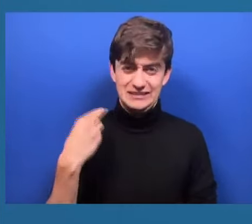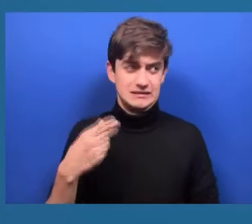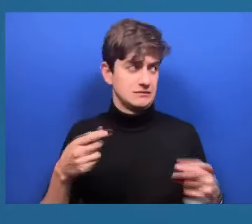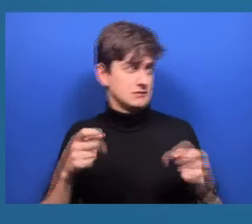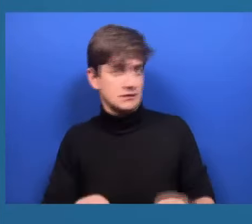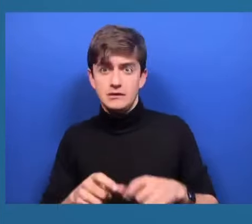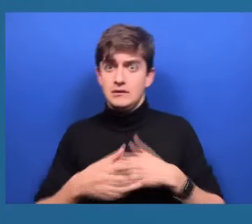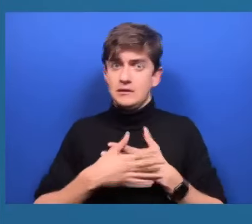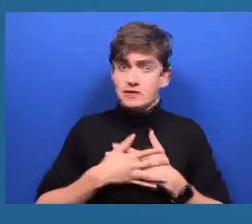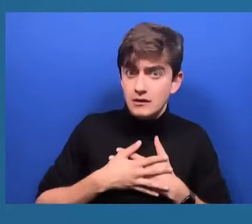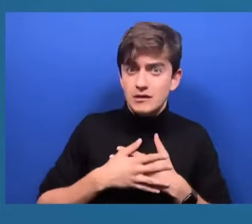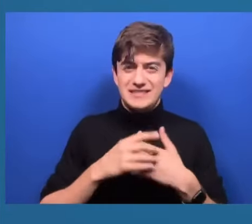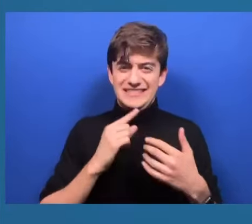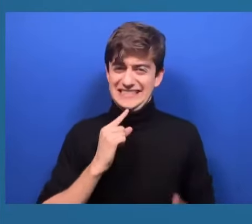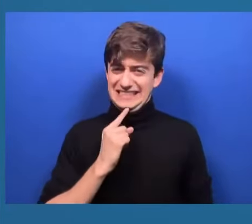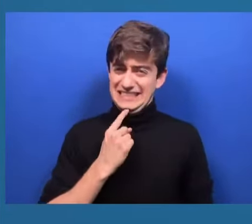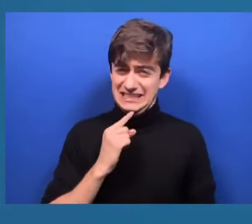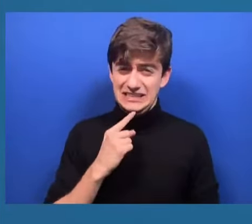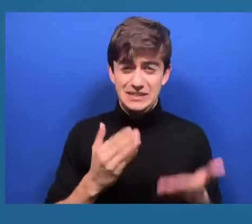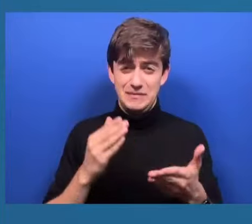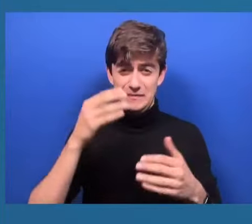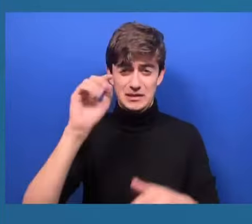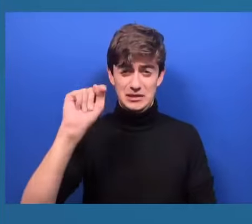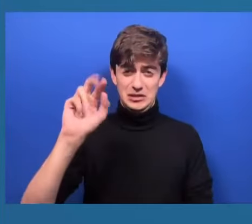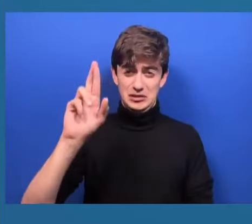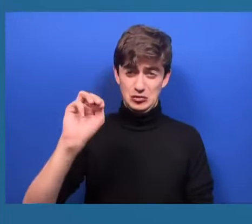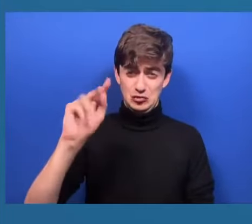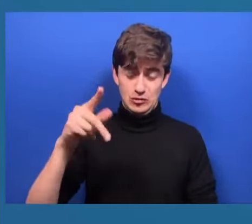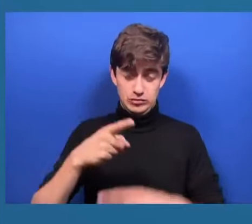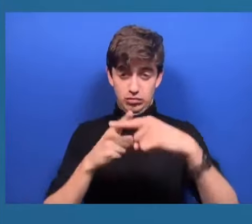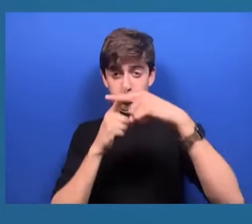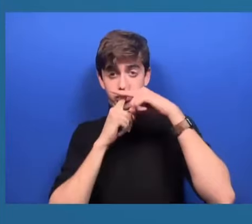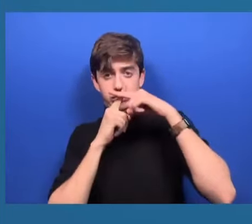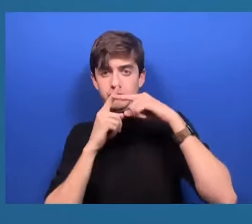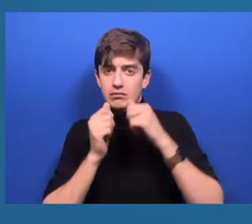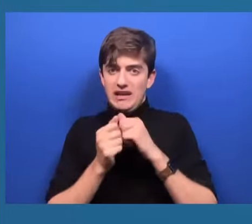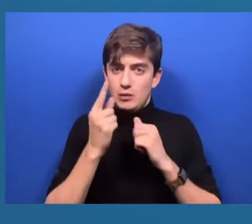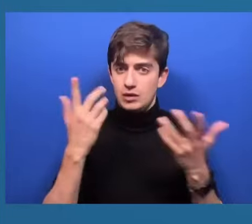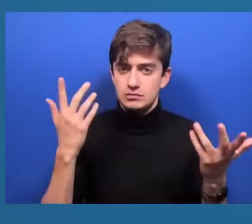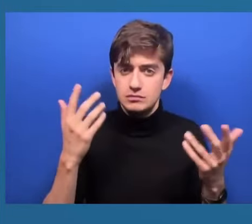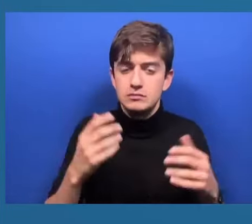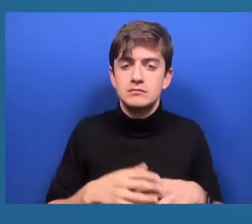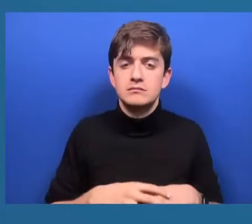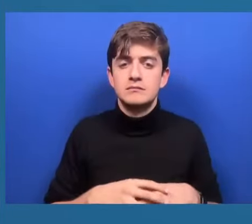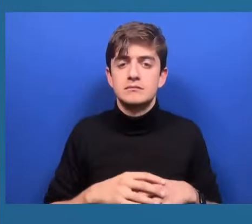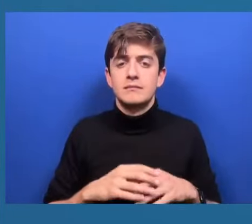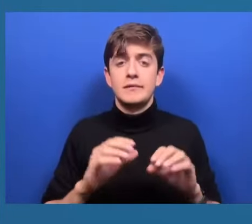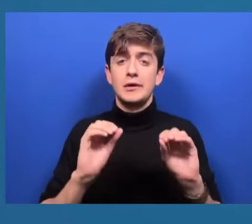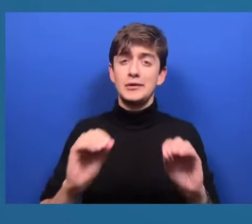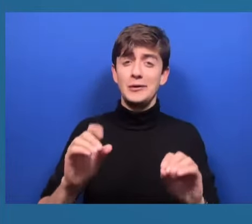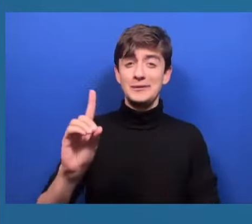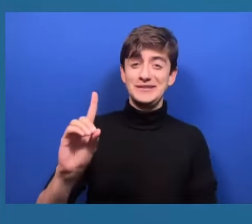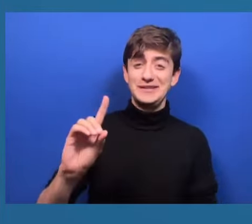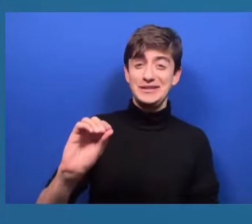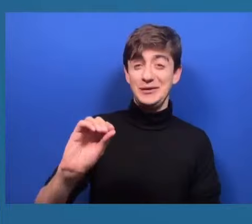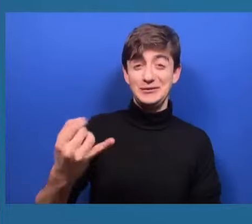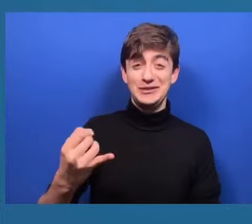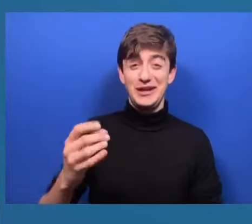jeopardy of having Donald Trump come after us. There is no Department of Justice. It